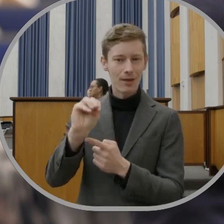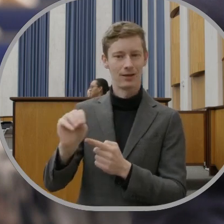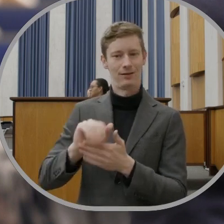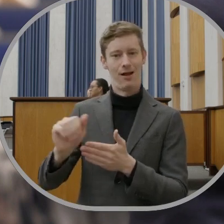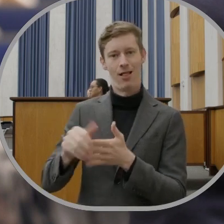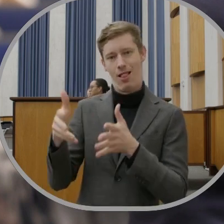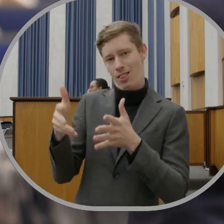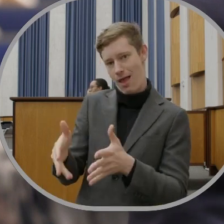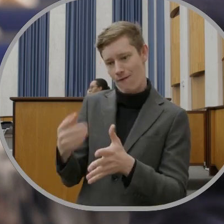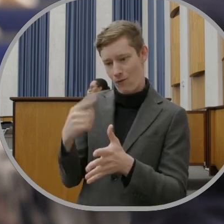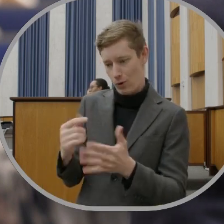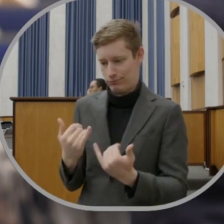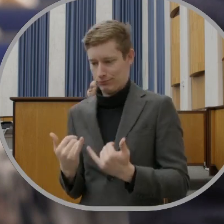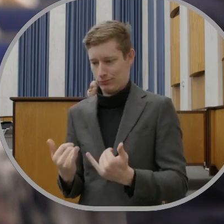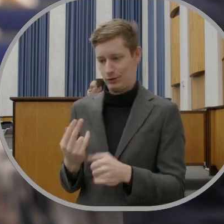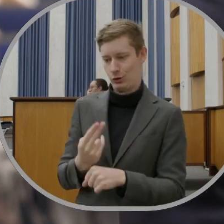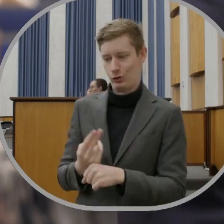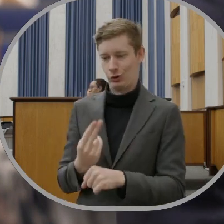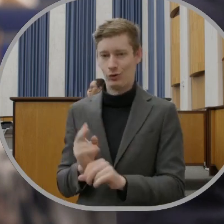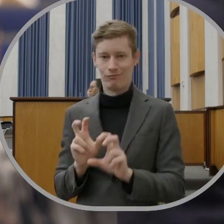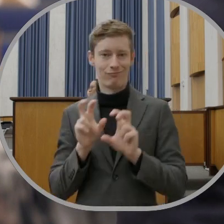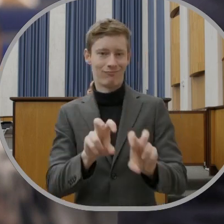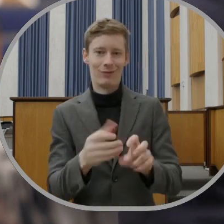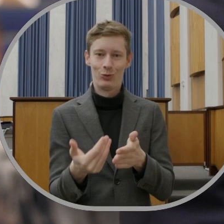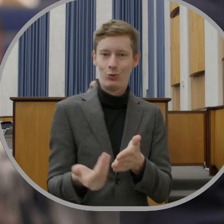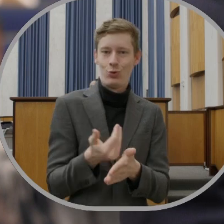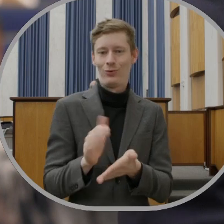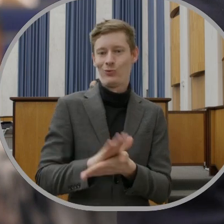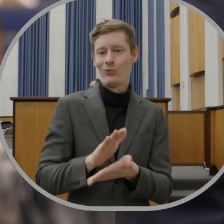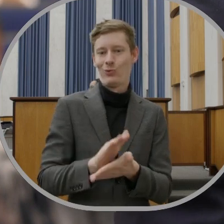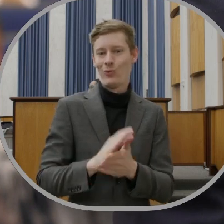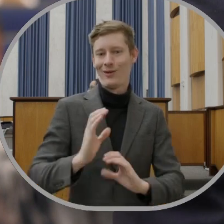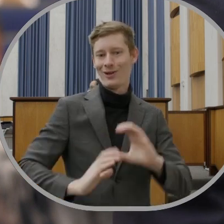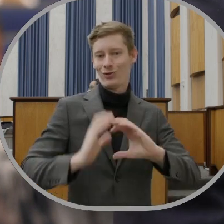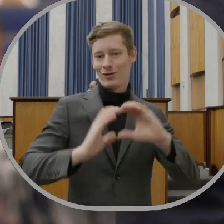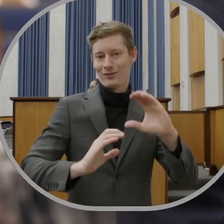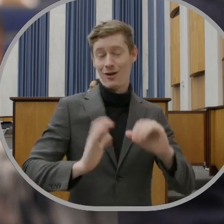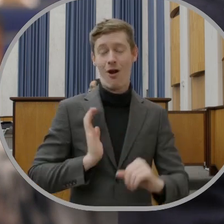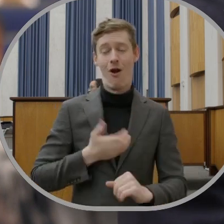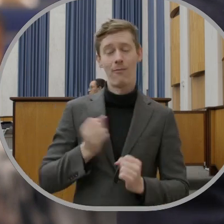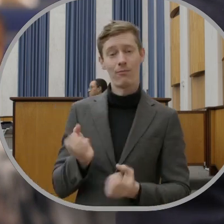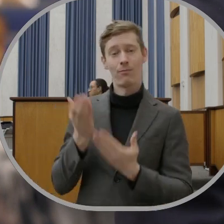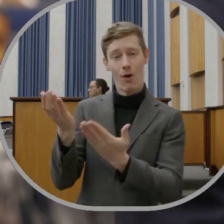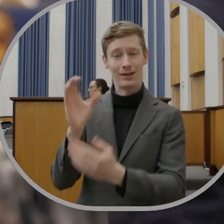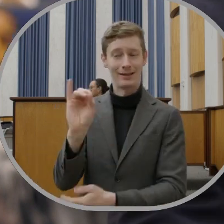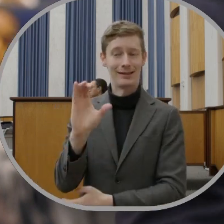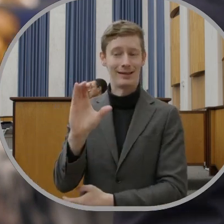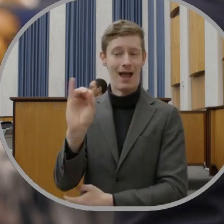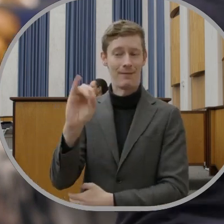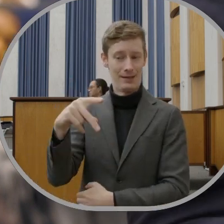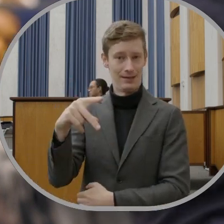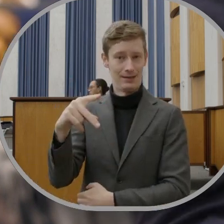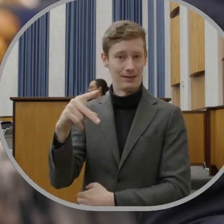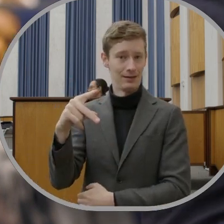for immediate use for new school construction. And our proposed CIP budget includes the next